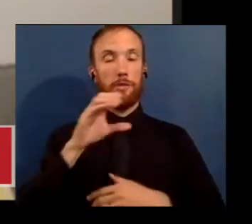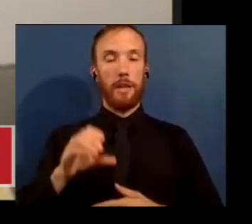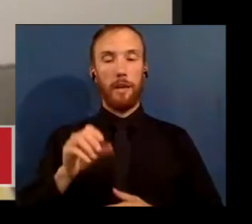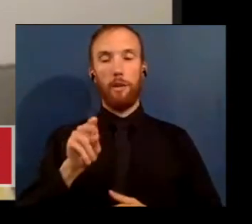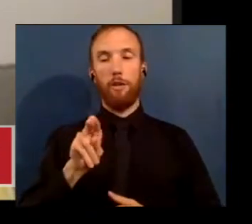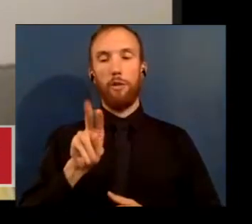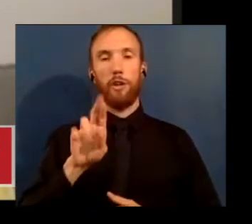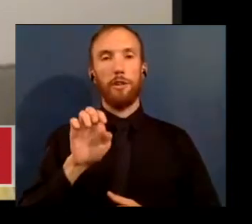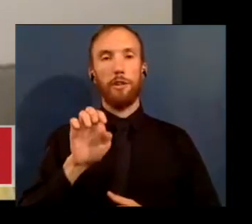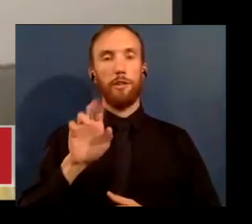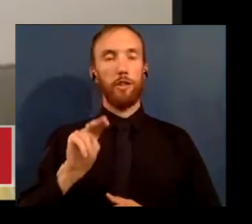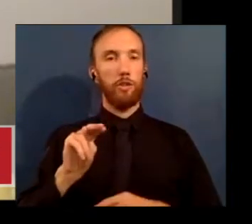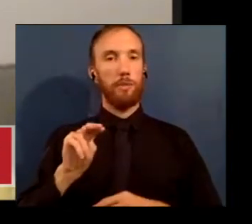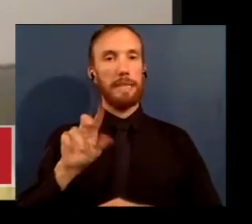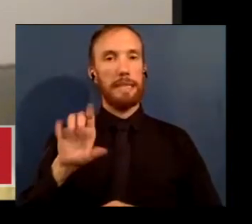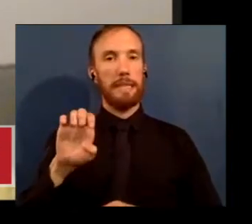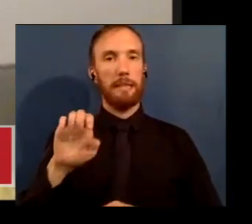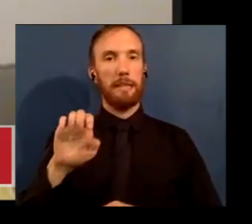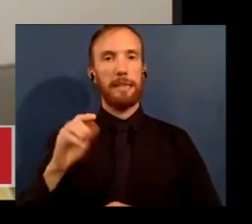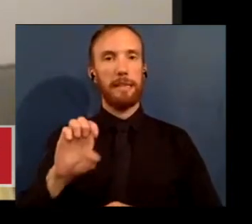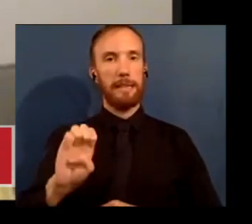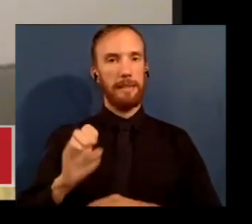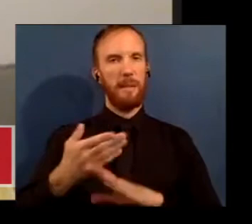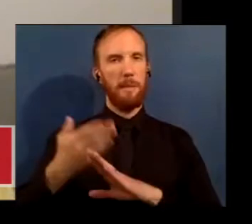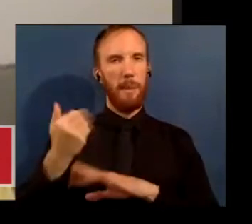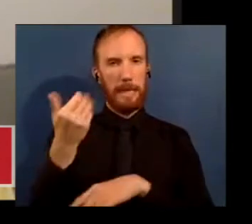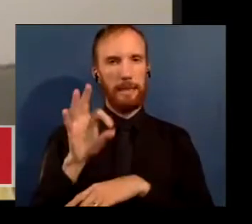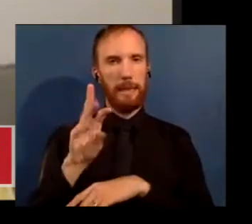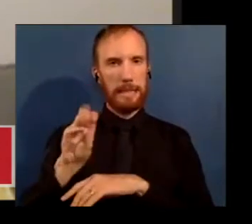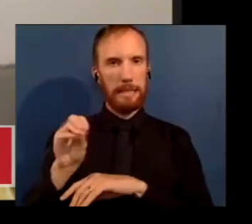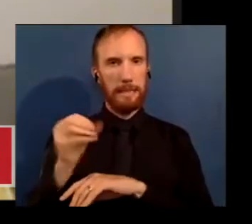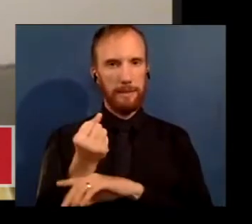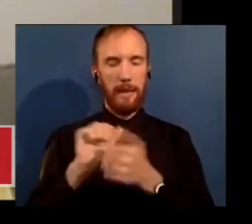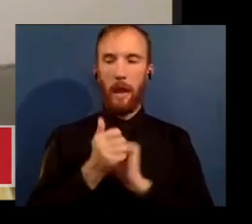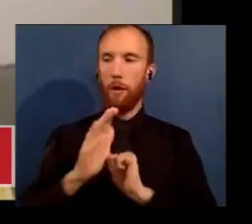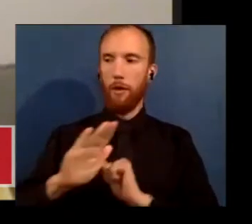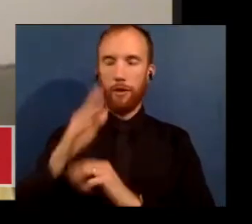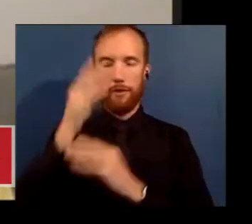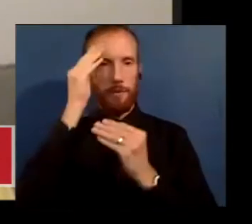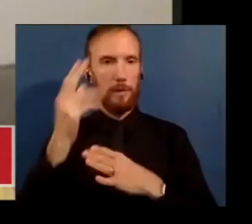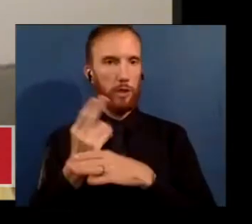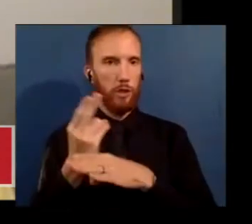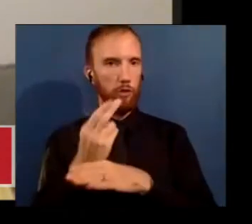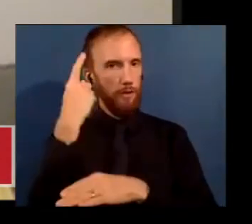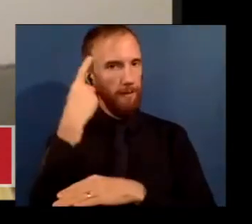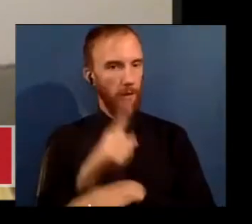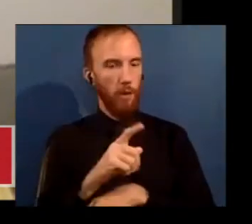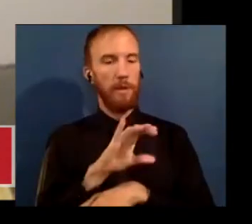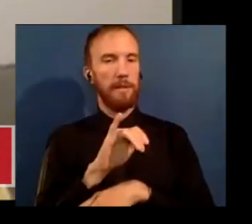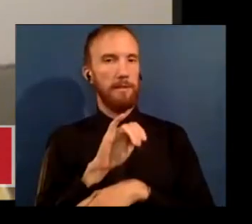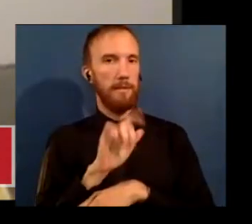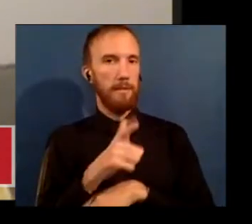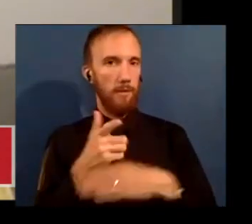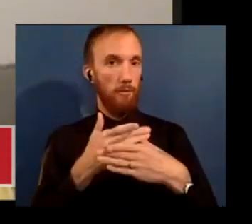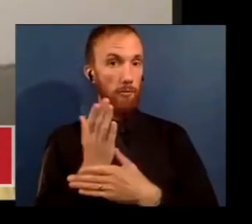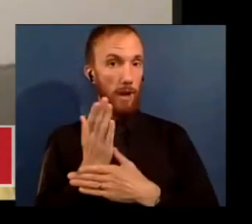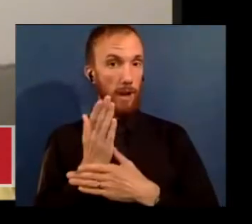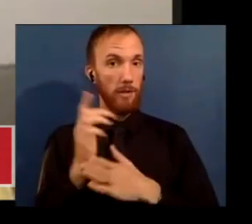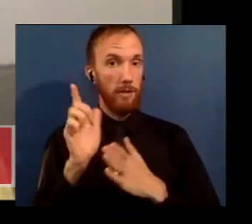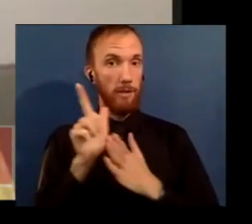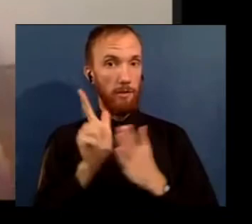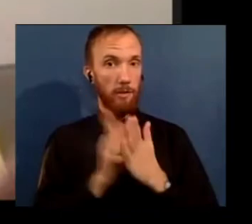1960s and the ways that their data was used for civil rights lawsuits, but also in coordination with